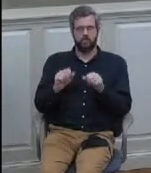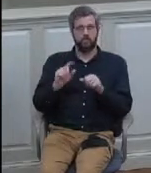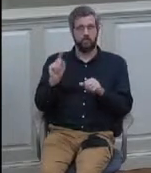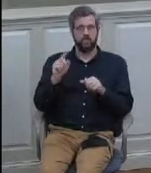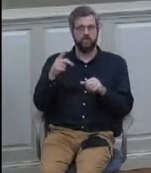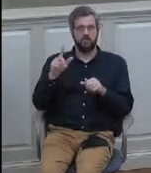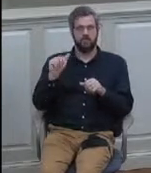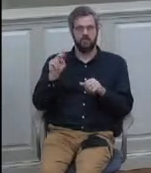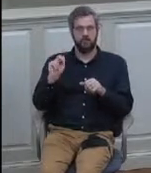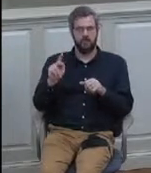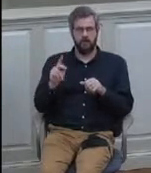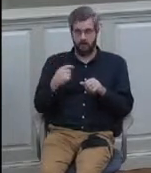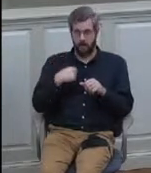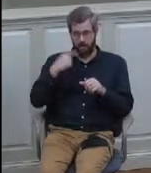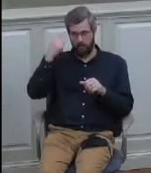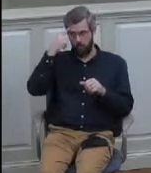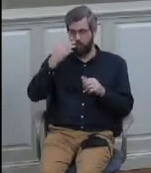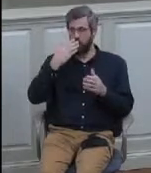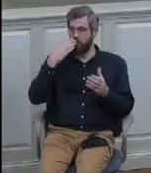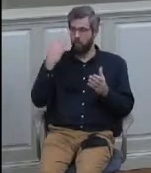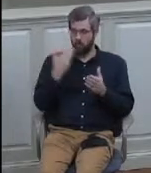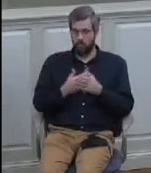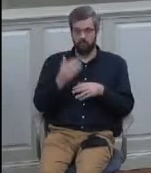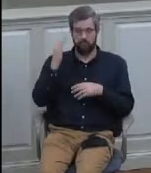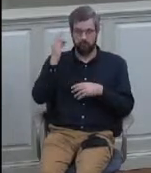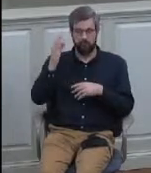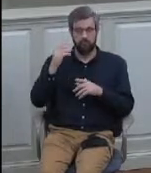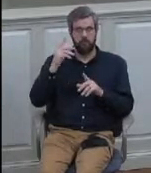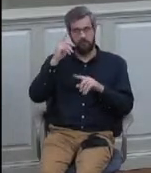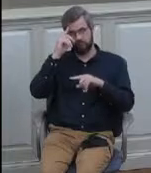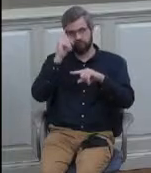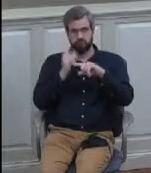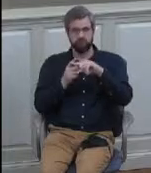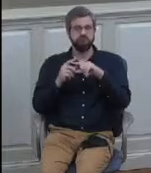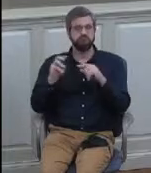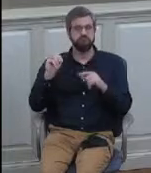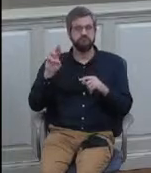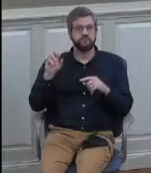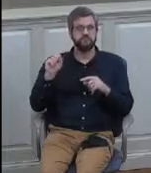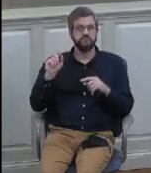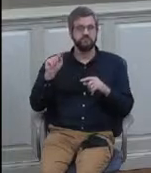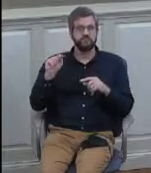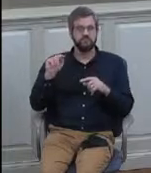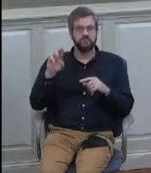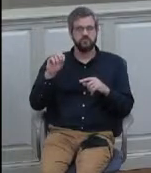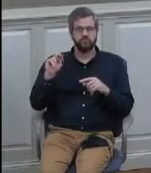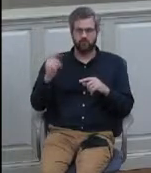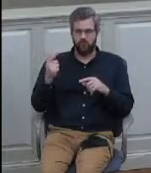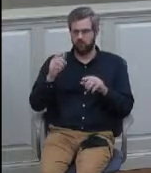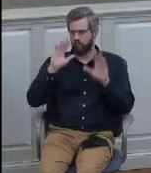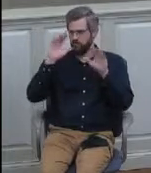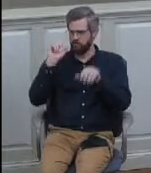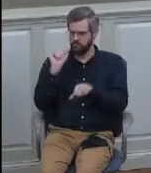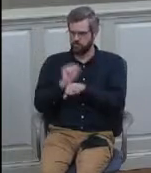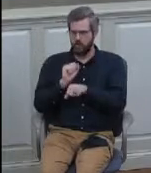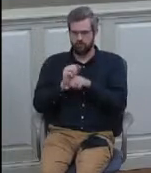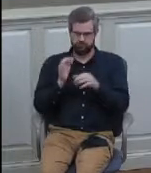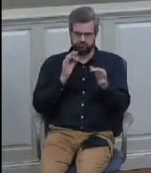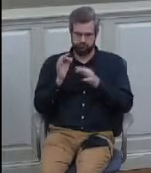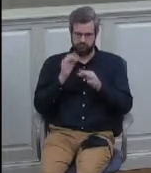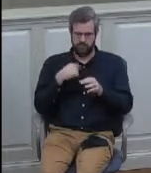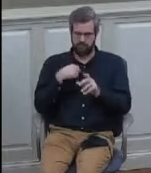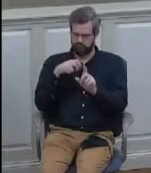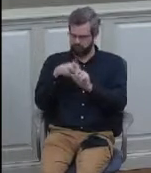was very well. I thought that Mr. Straub did a great job of explaining, and I've asked him to come back